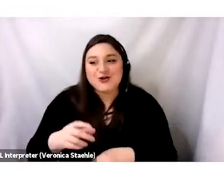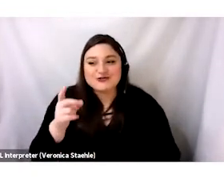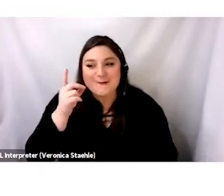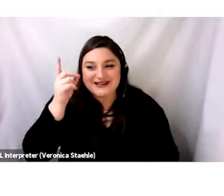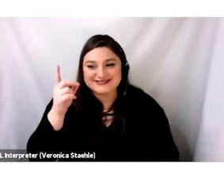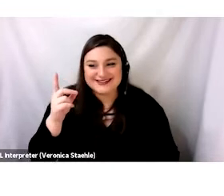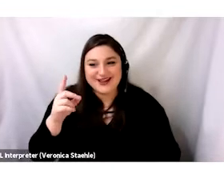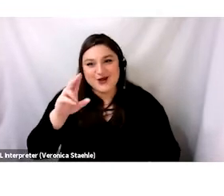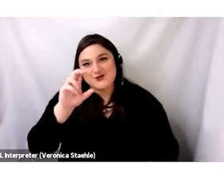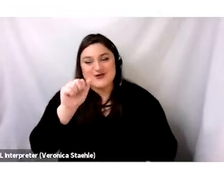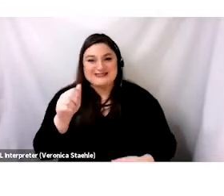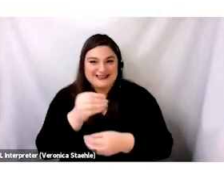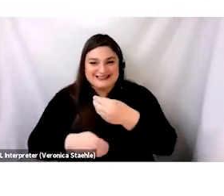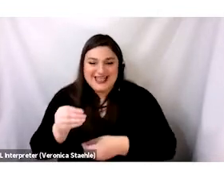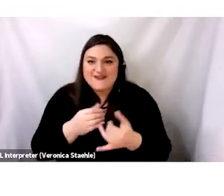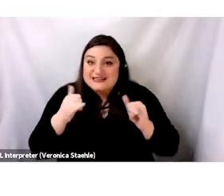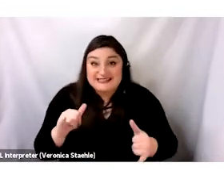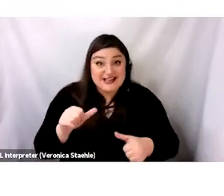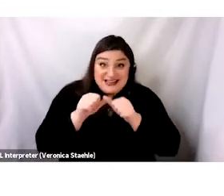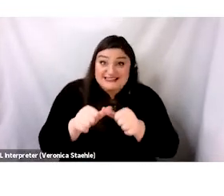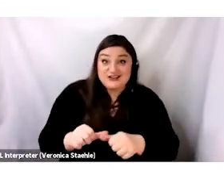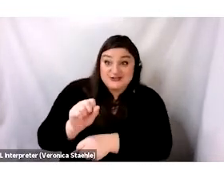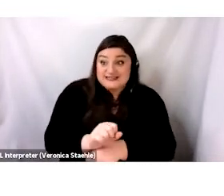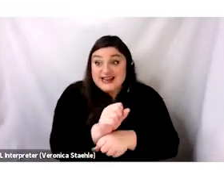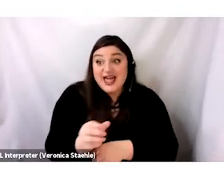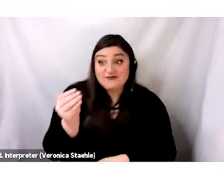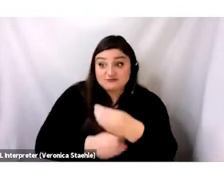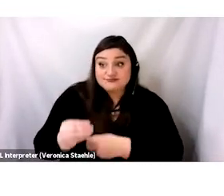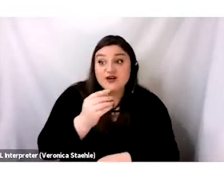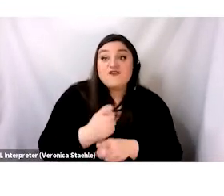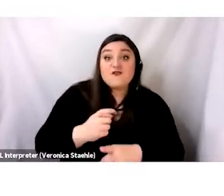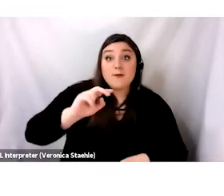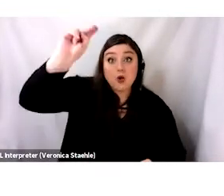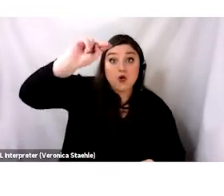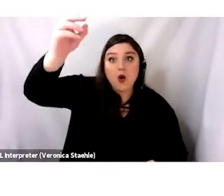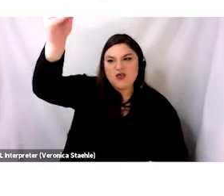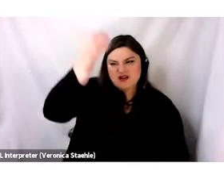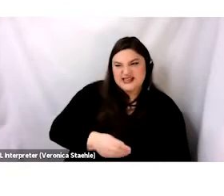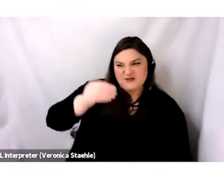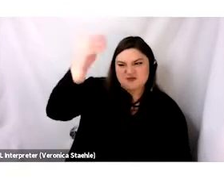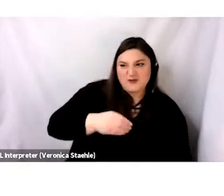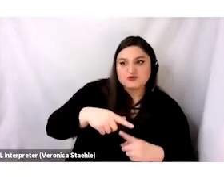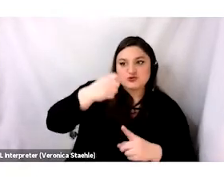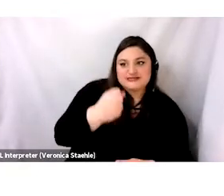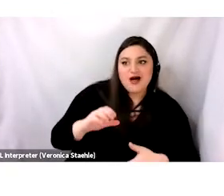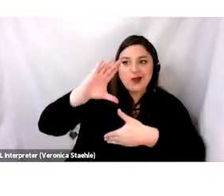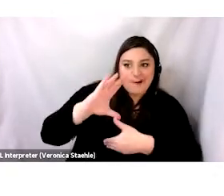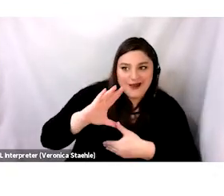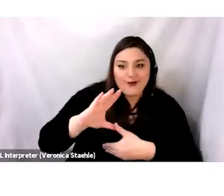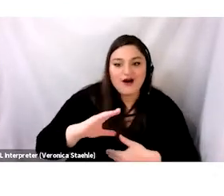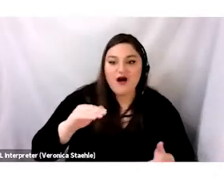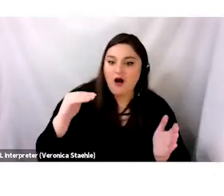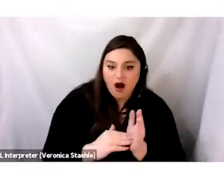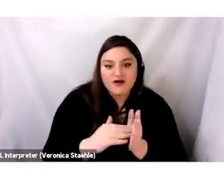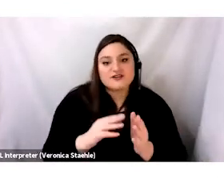approximately 1 million enslaved people being relocated from the upper South to the lower South. So when we think of slave auctions, it's